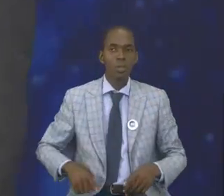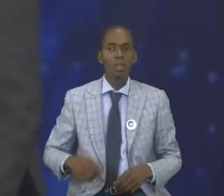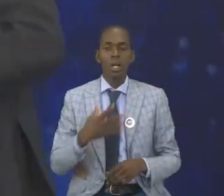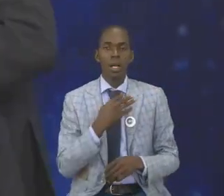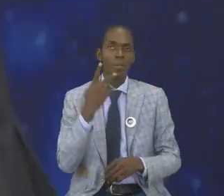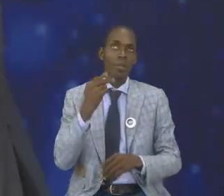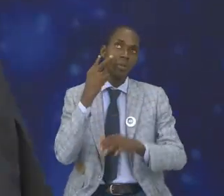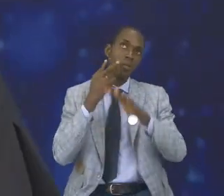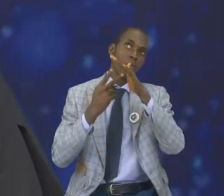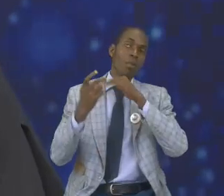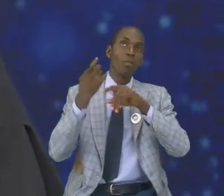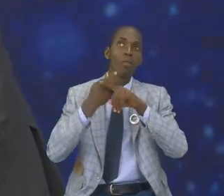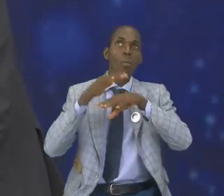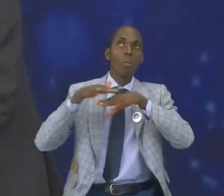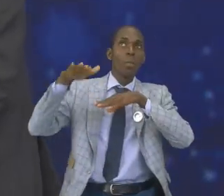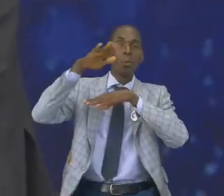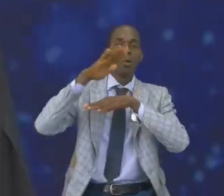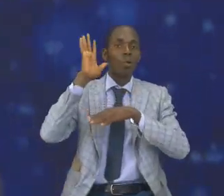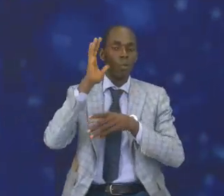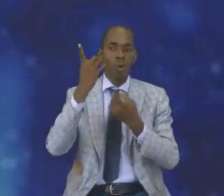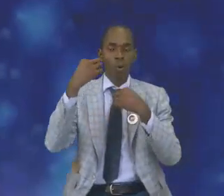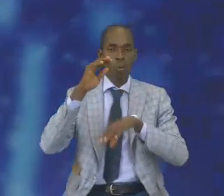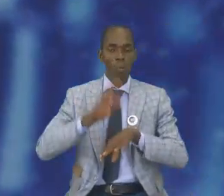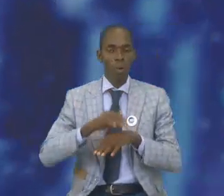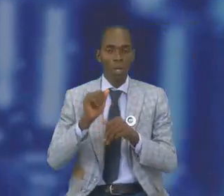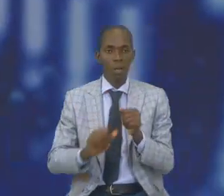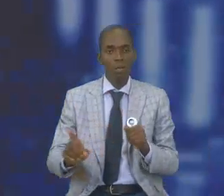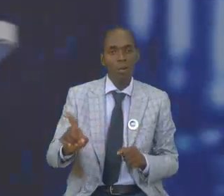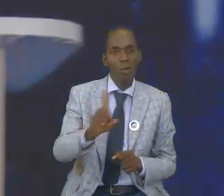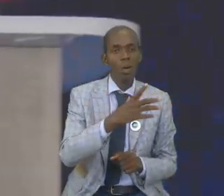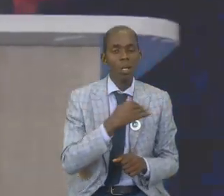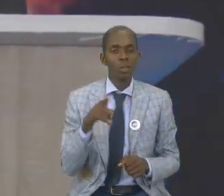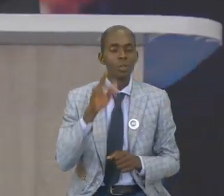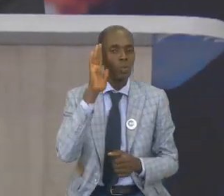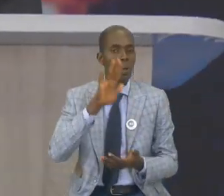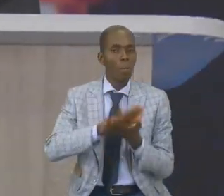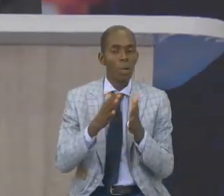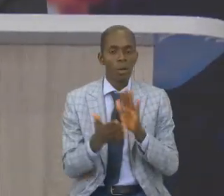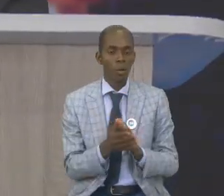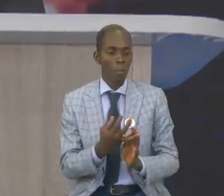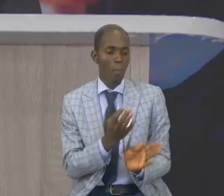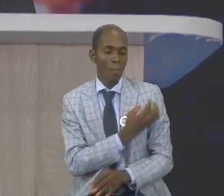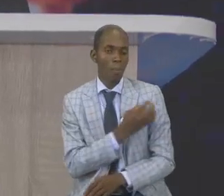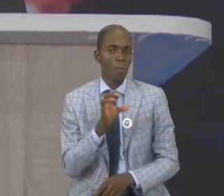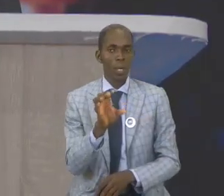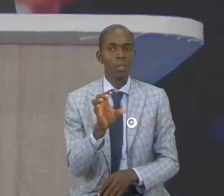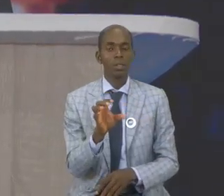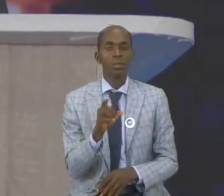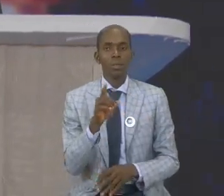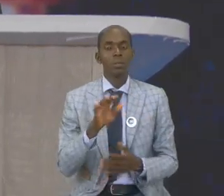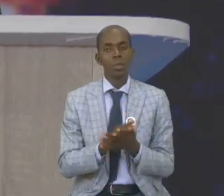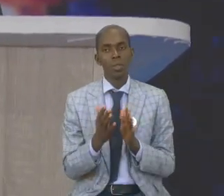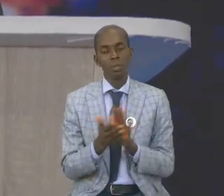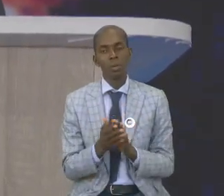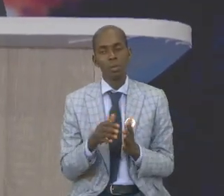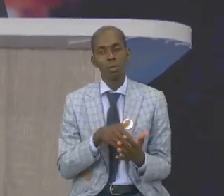vision from above will get into everyone, and you become recharged. You're getting dull,